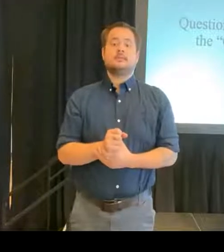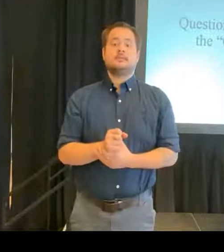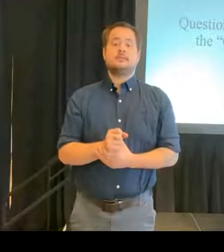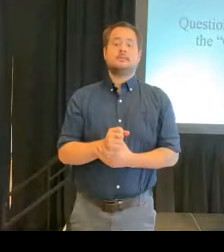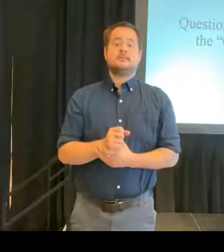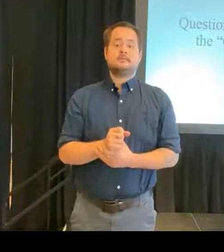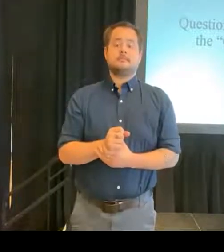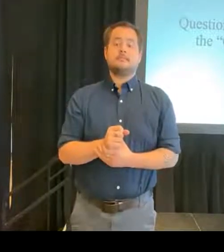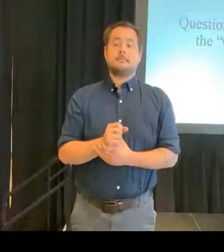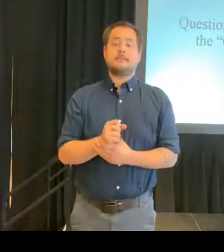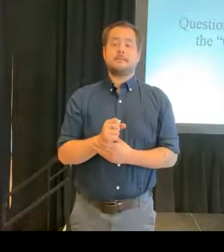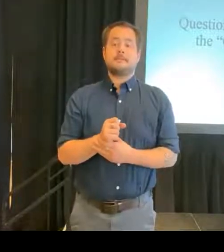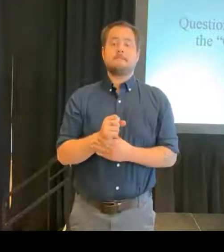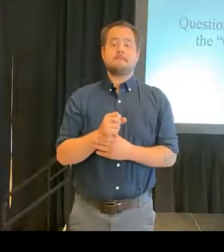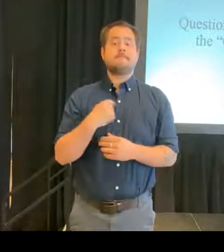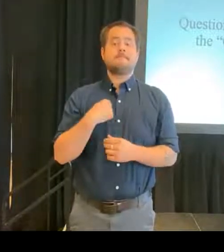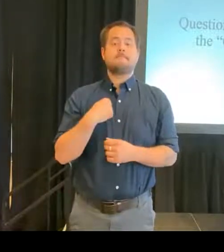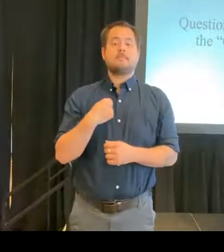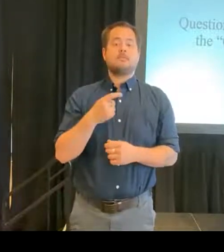changed